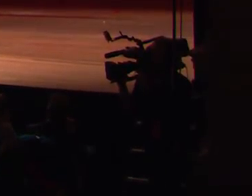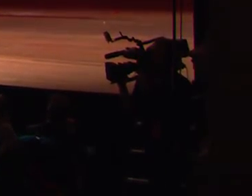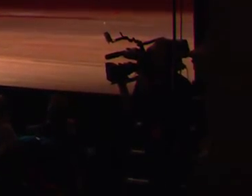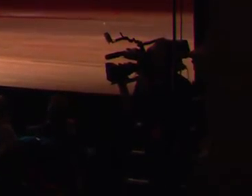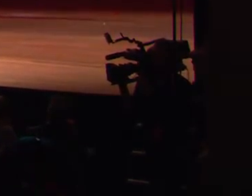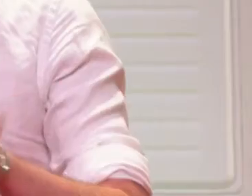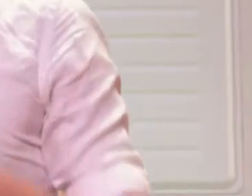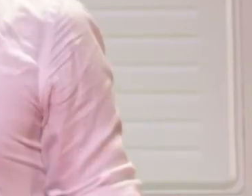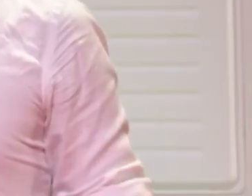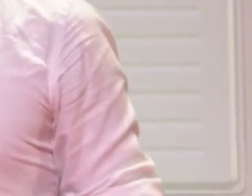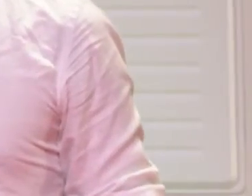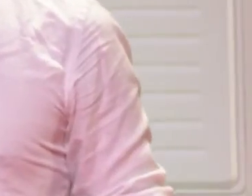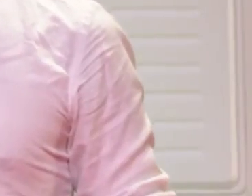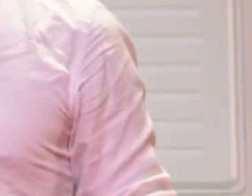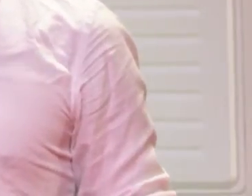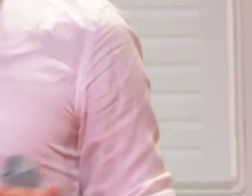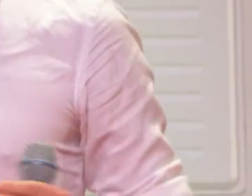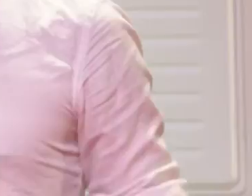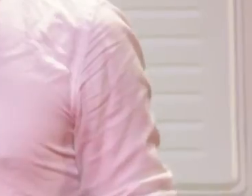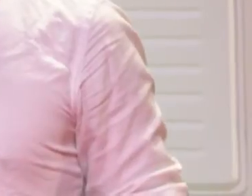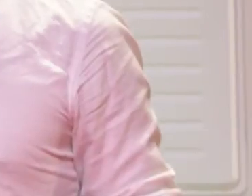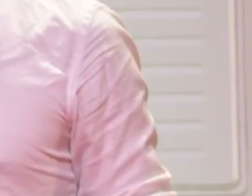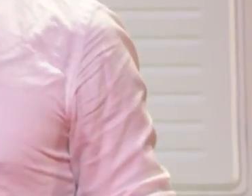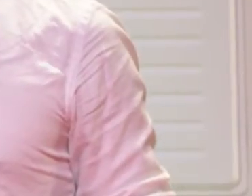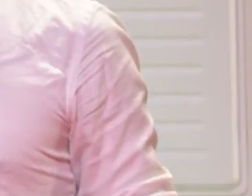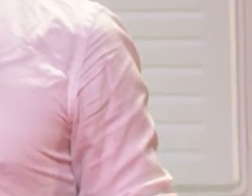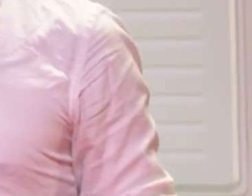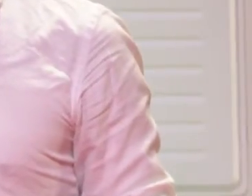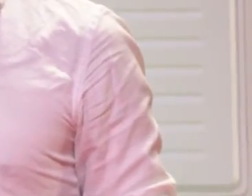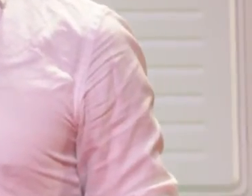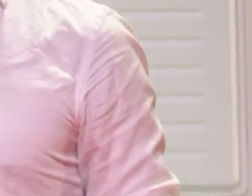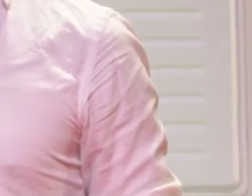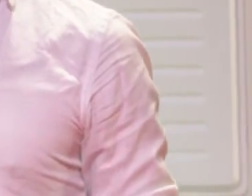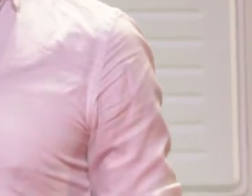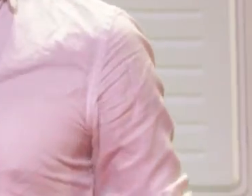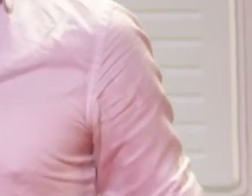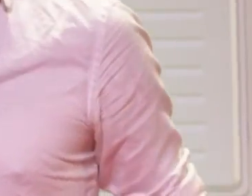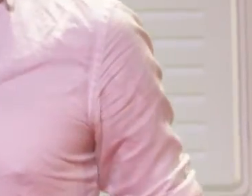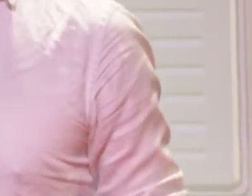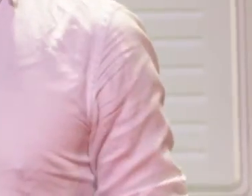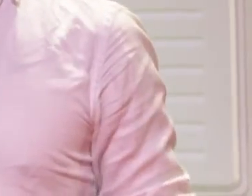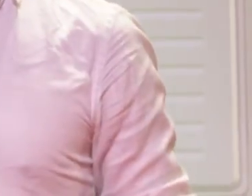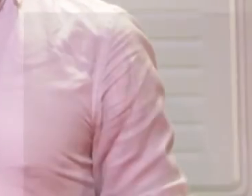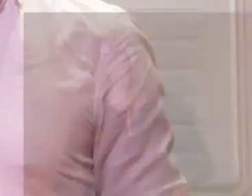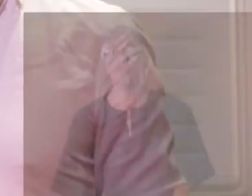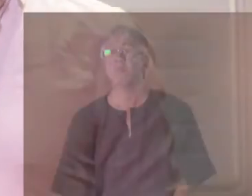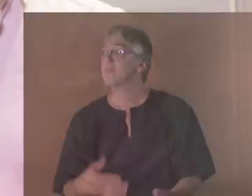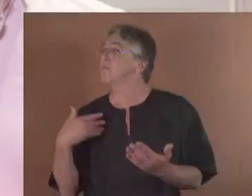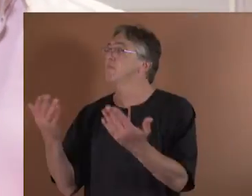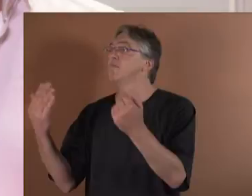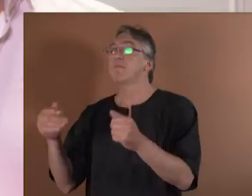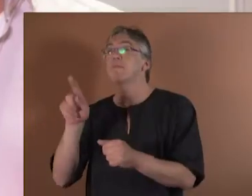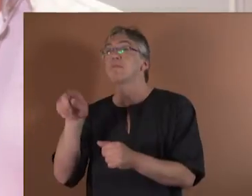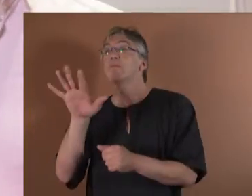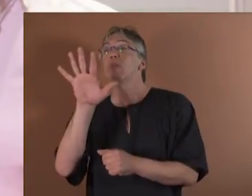Maar voor de art piece... ...I need 5 intelligent young aspiring people... ...to come onstage... ...and taste some